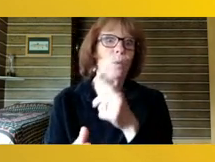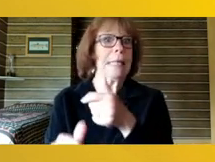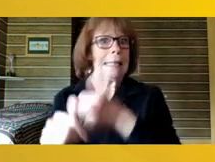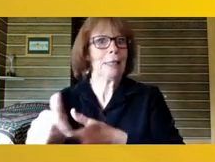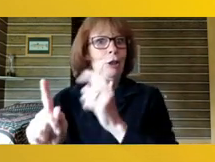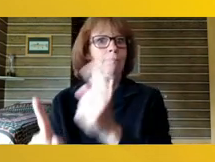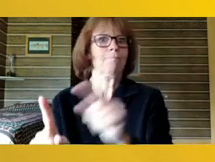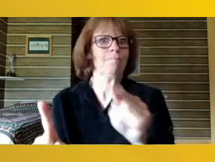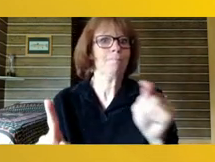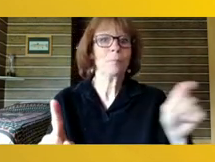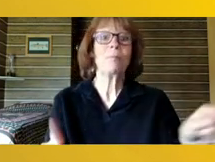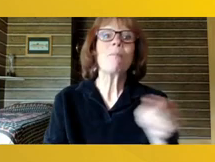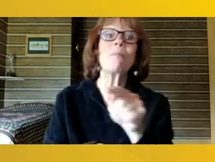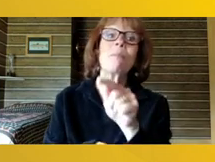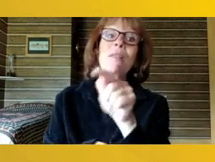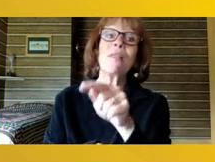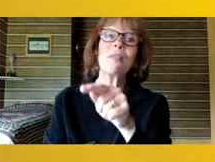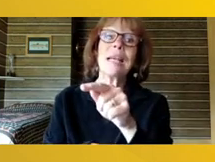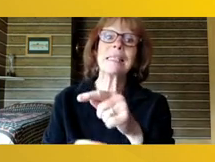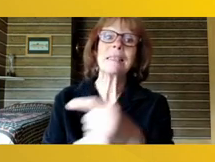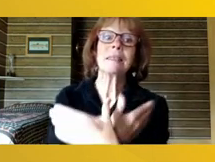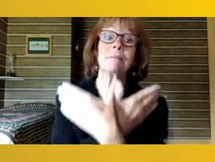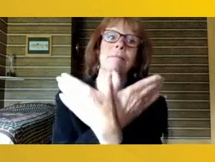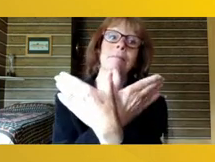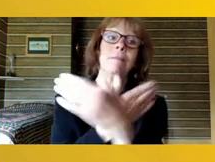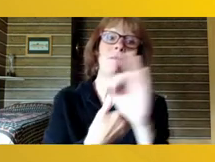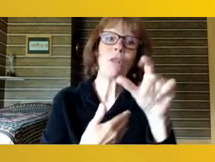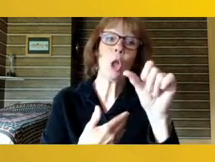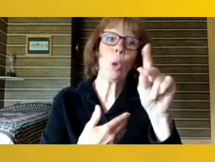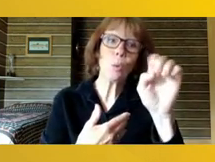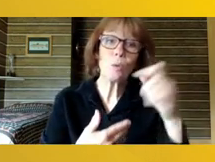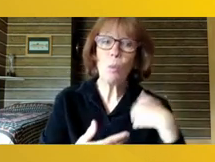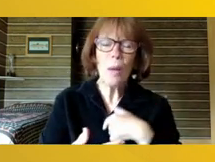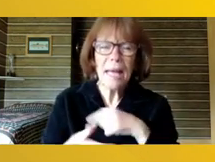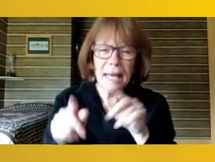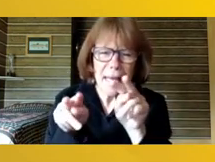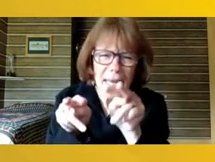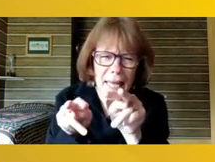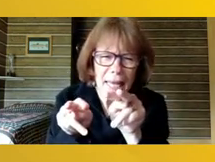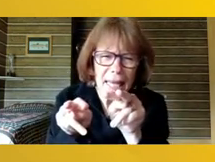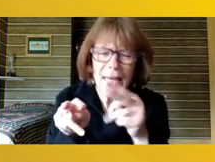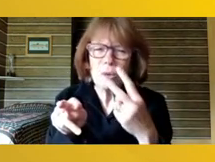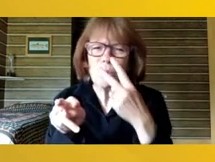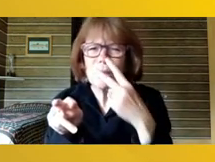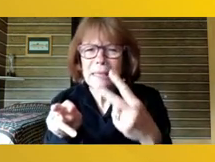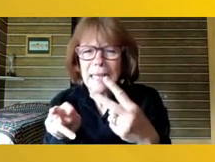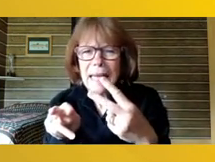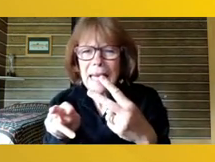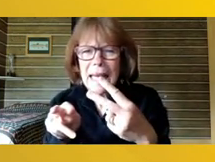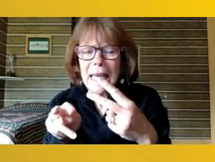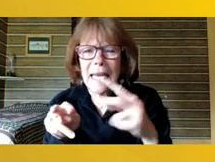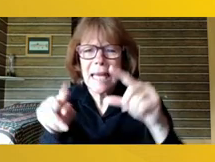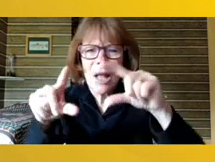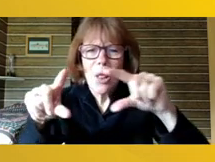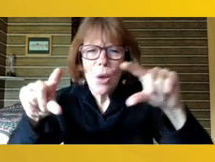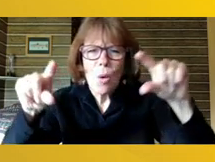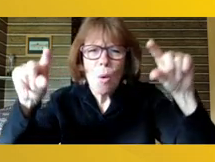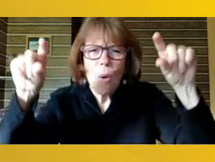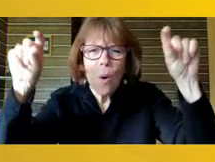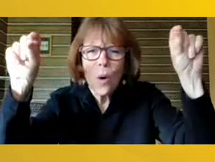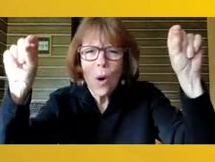is exactly how we are able to identify individuals. So as you can see, the pointer, this trailing edge of the